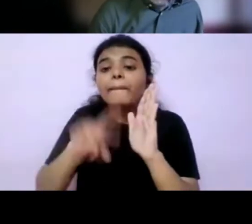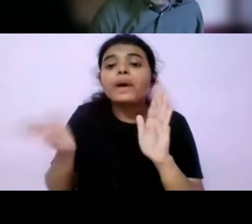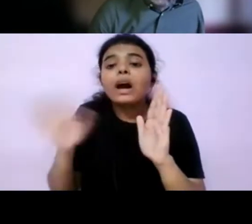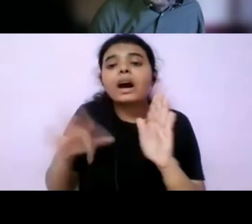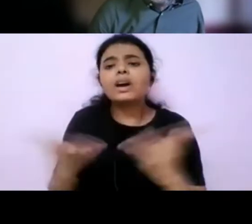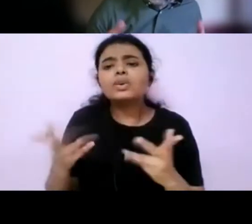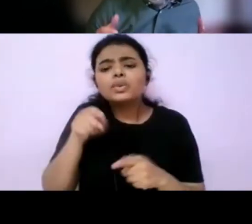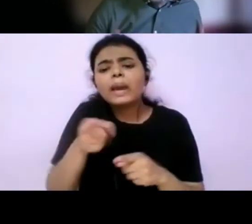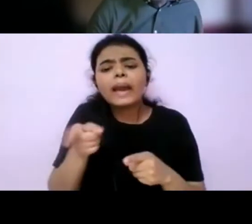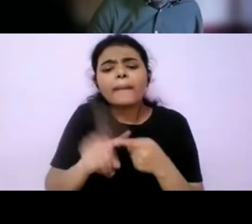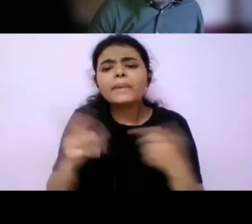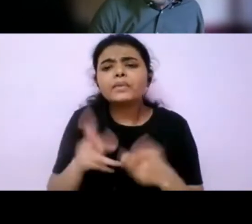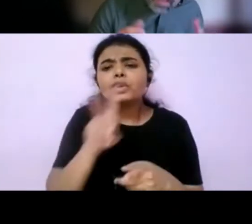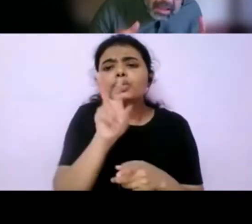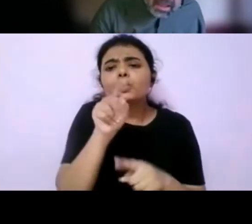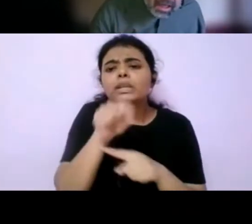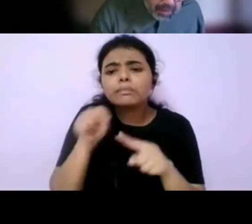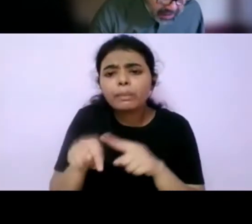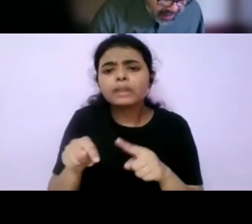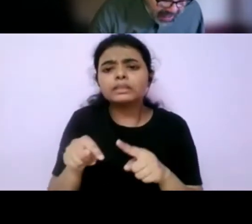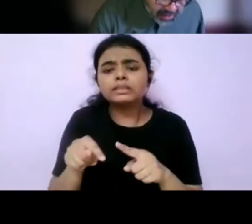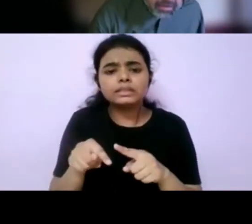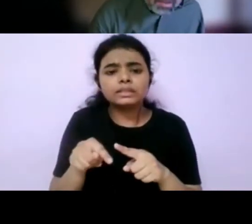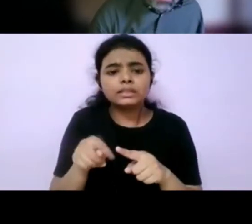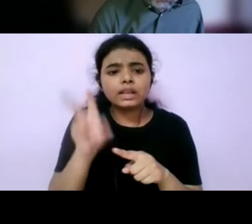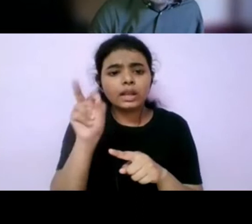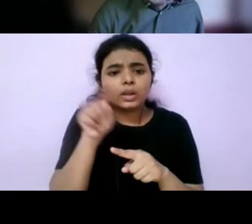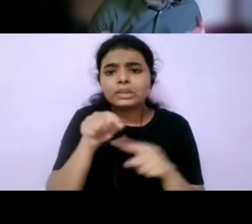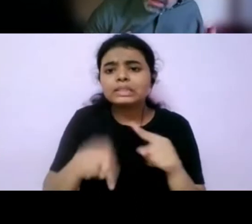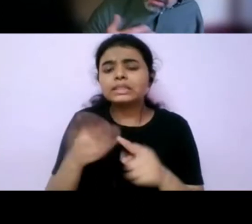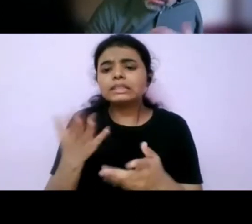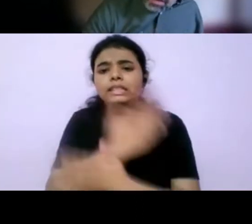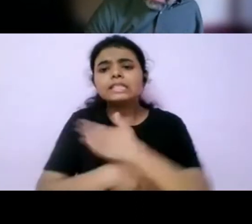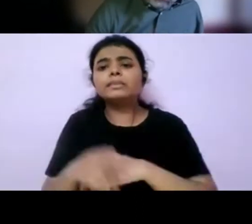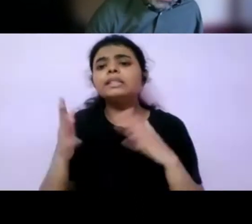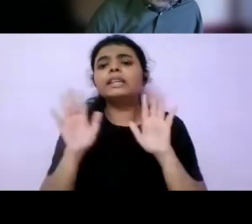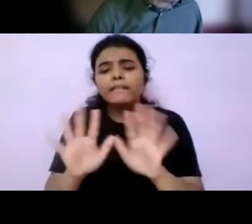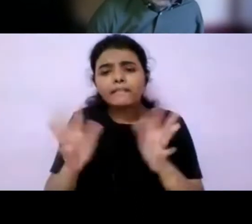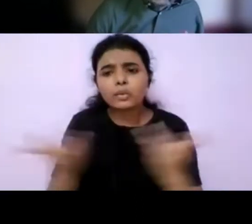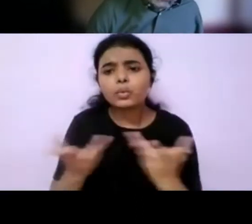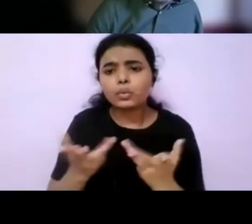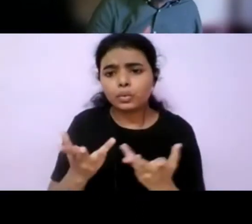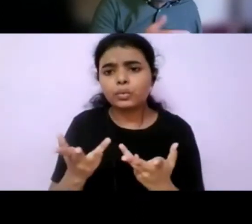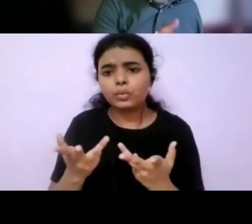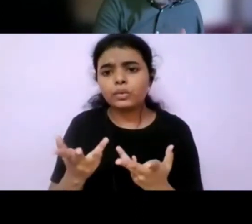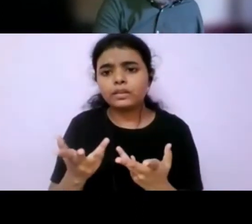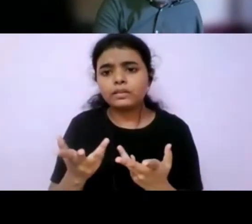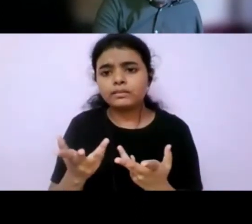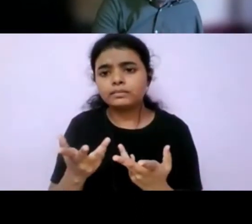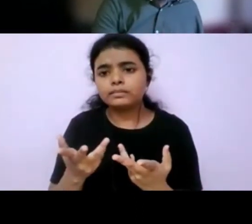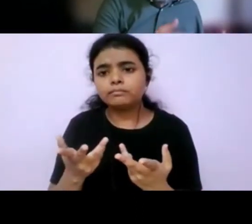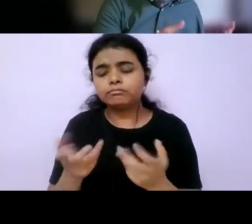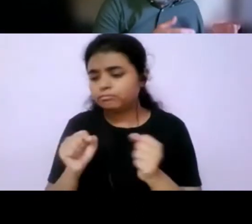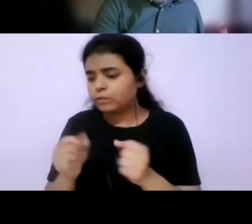are 20% of the world's poorest? Why do they have a disability? We know that this will obviously be a circular relationship in that